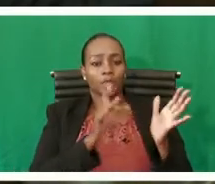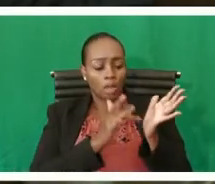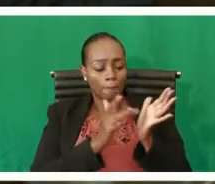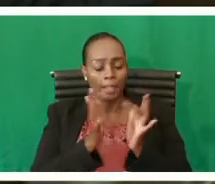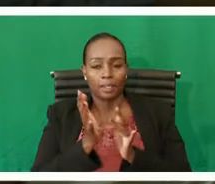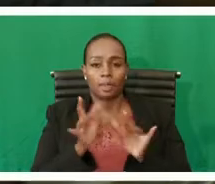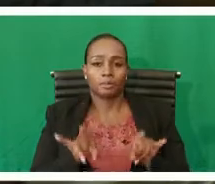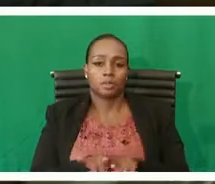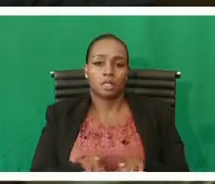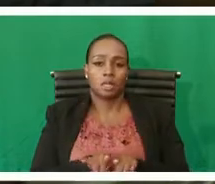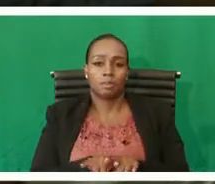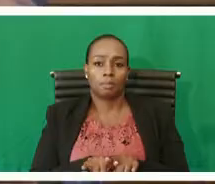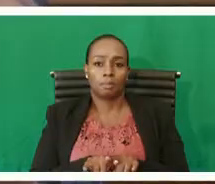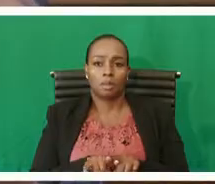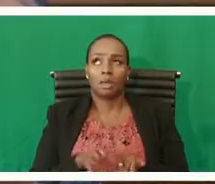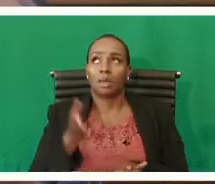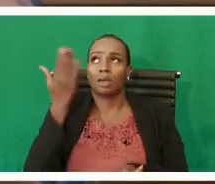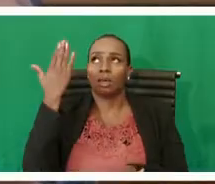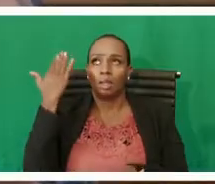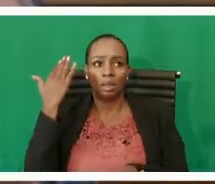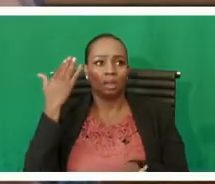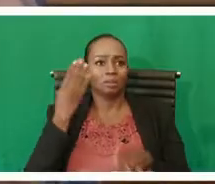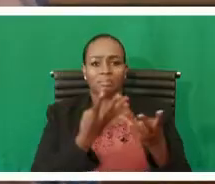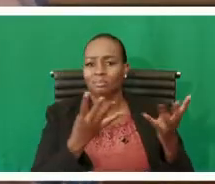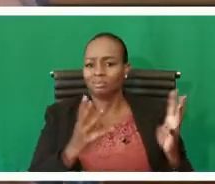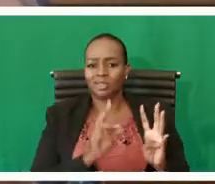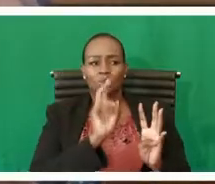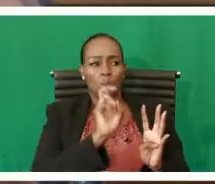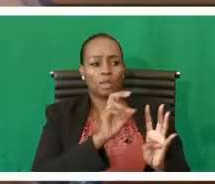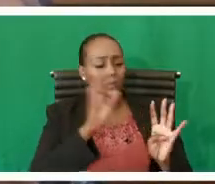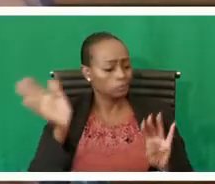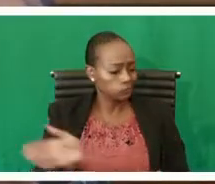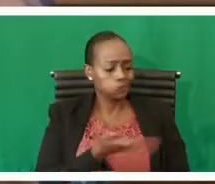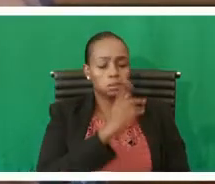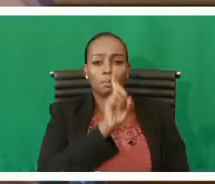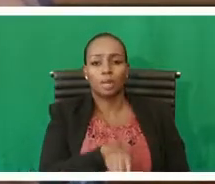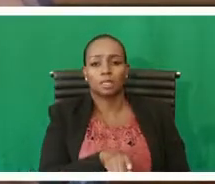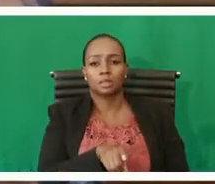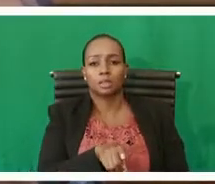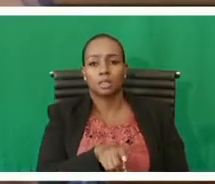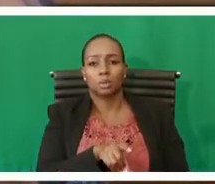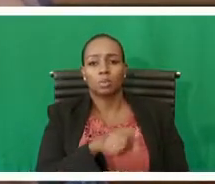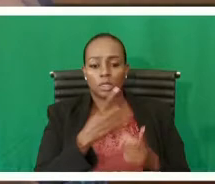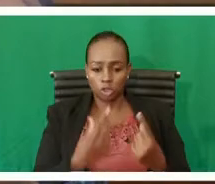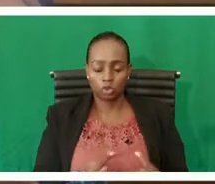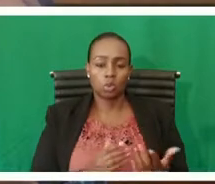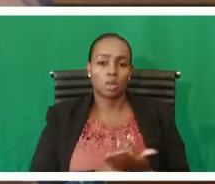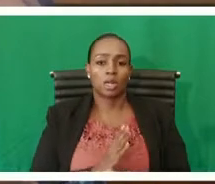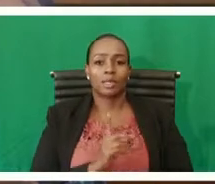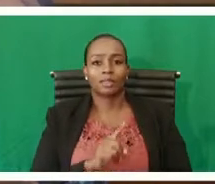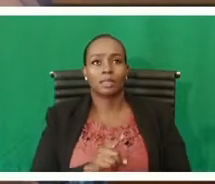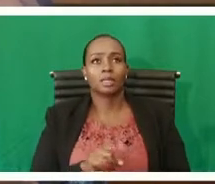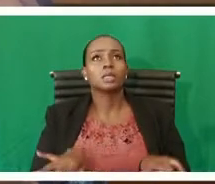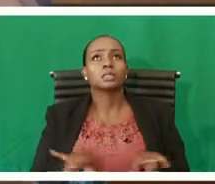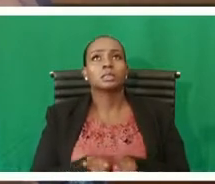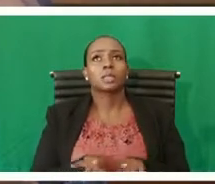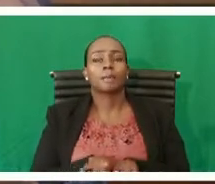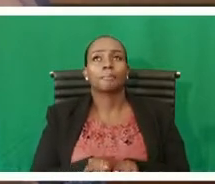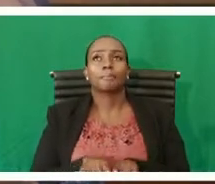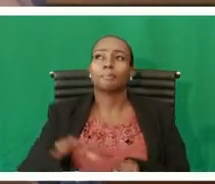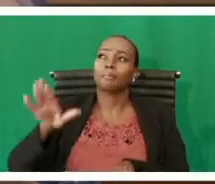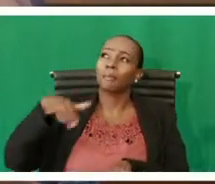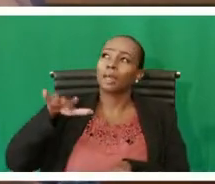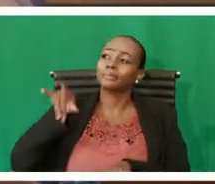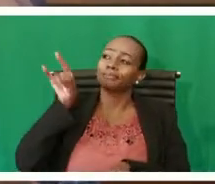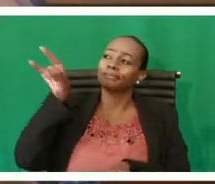We have been talking about Bakken Park, Hilikani Jwale. We must make sure that we do the right thing. Mani, Cape,